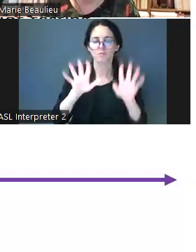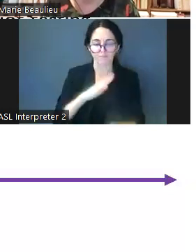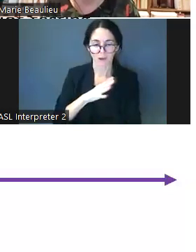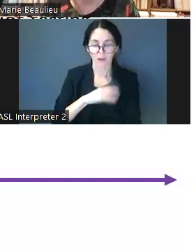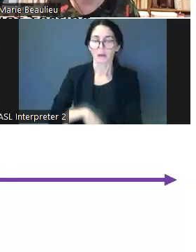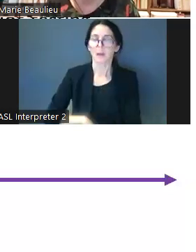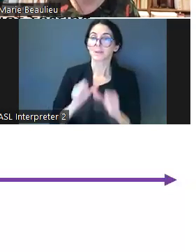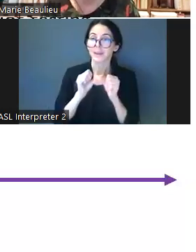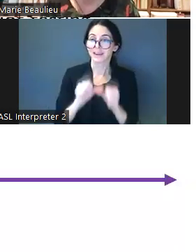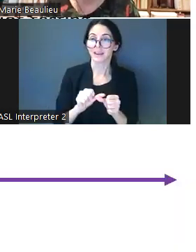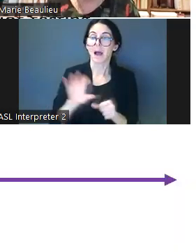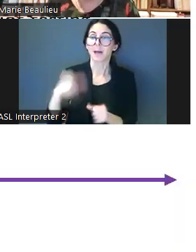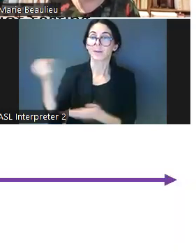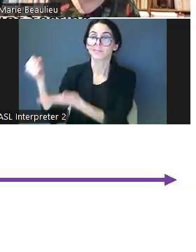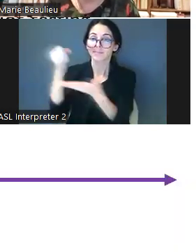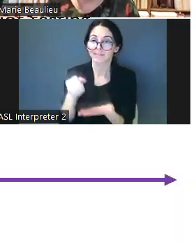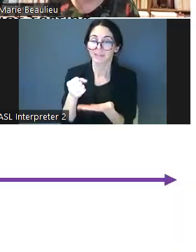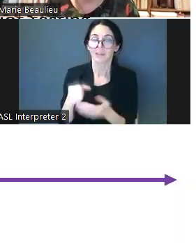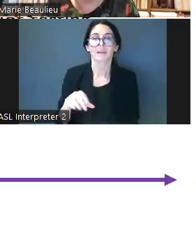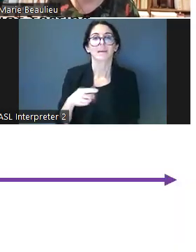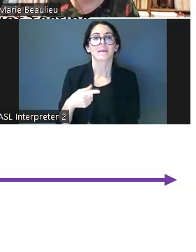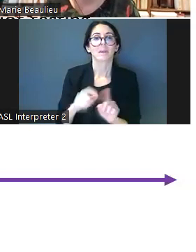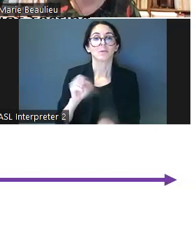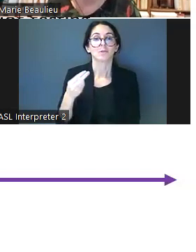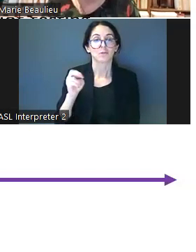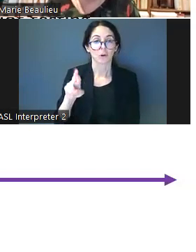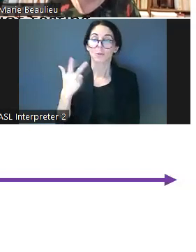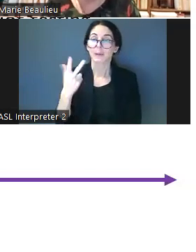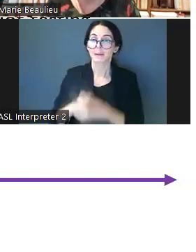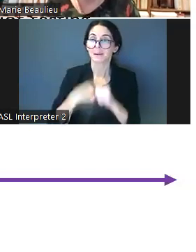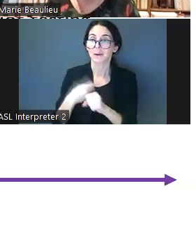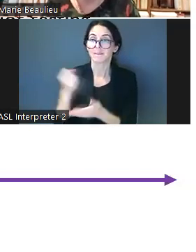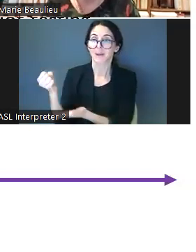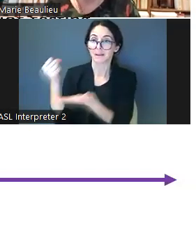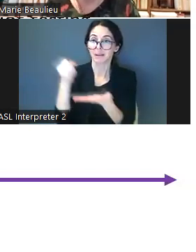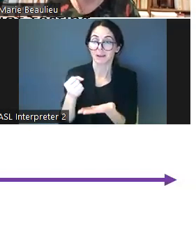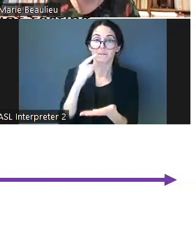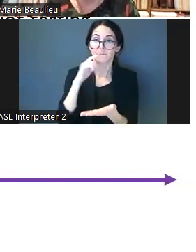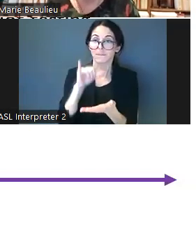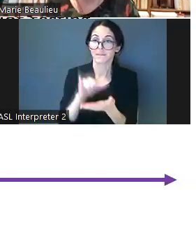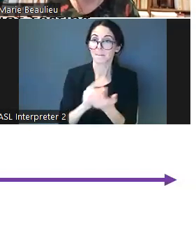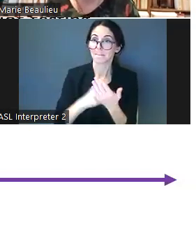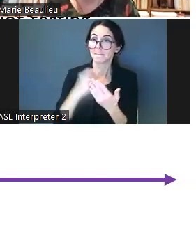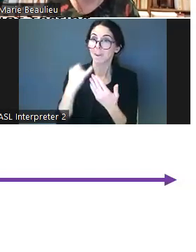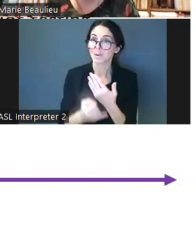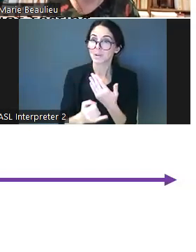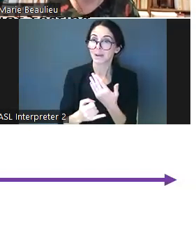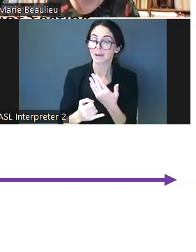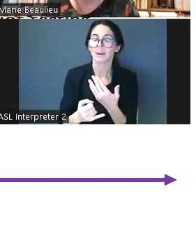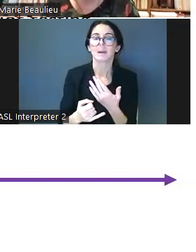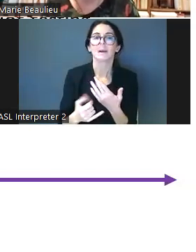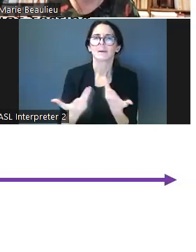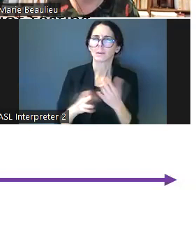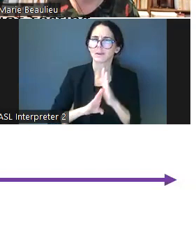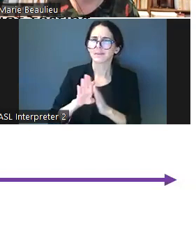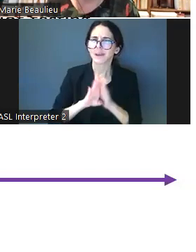another partnership grant from SHIRC, which was a 3 years funding. So the project was really development and